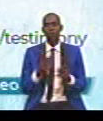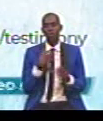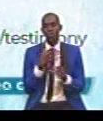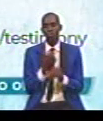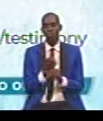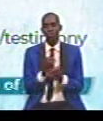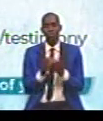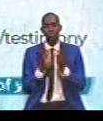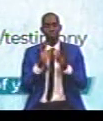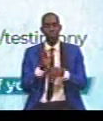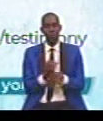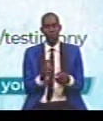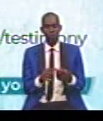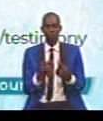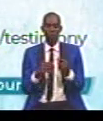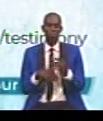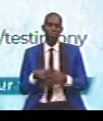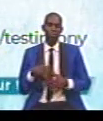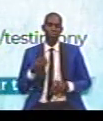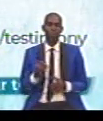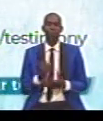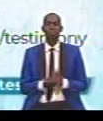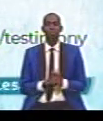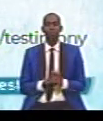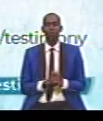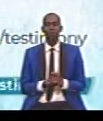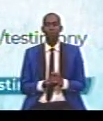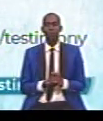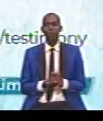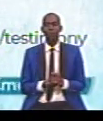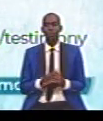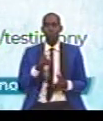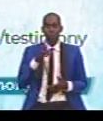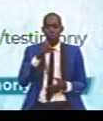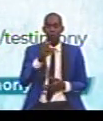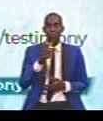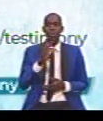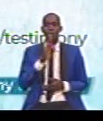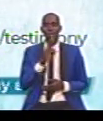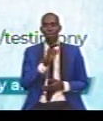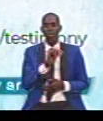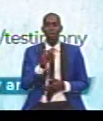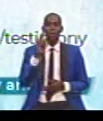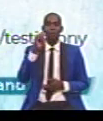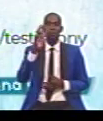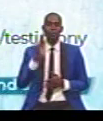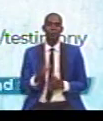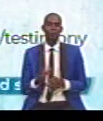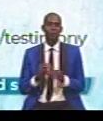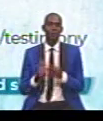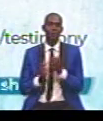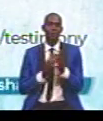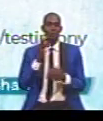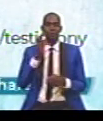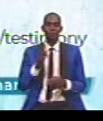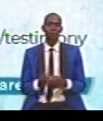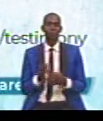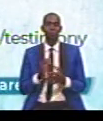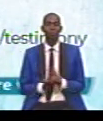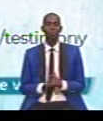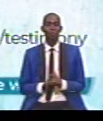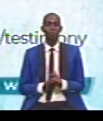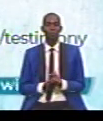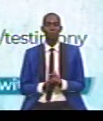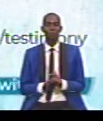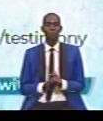You are a testifier. I say, you are a testifier. Can you lift up your right